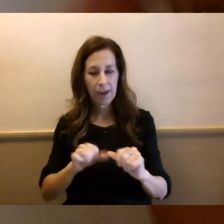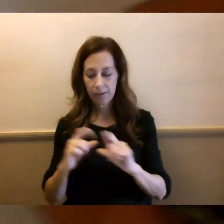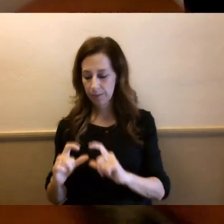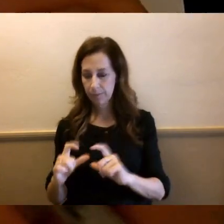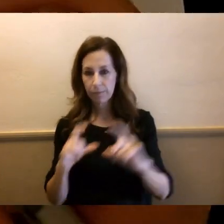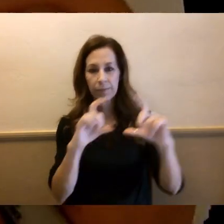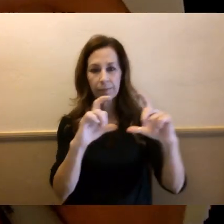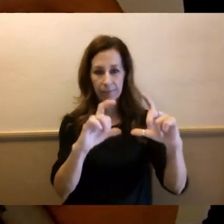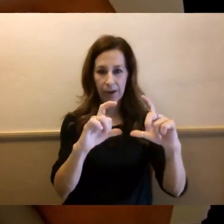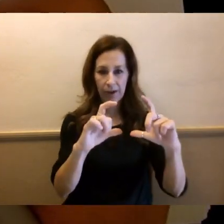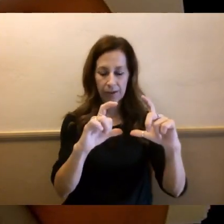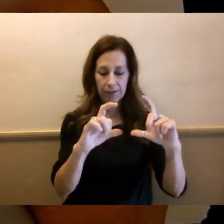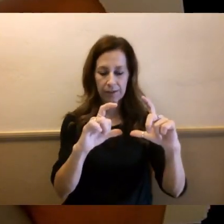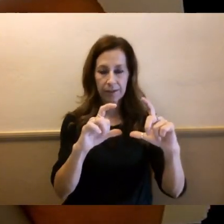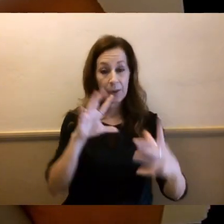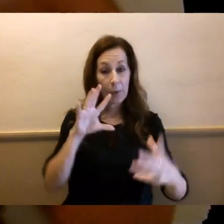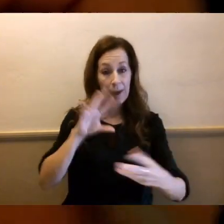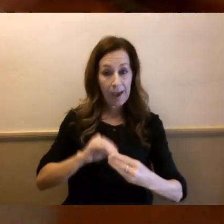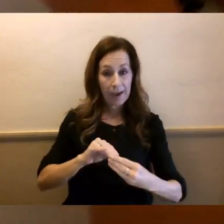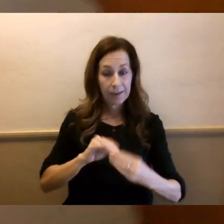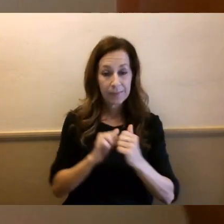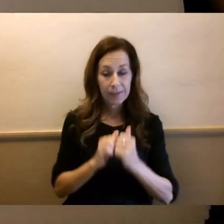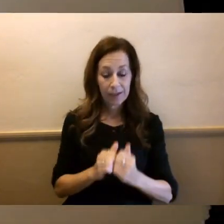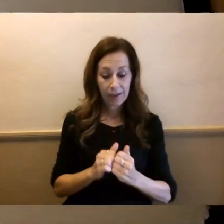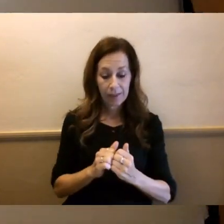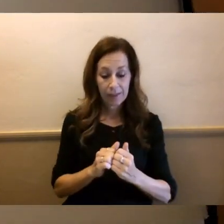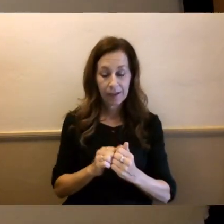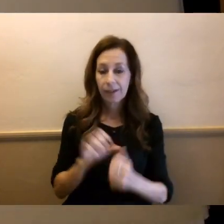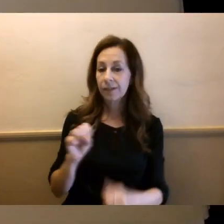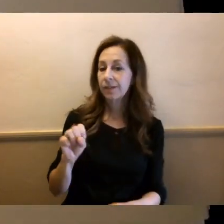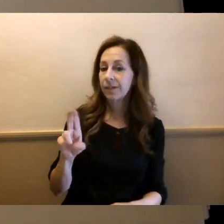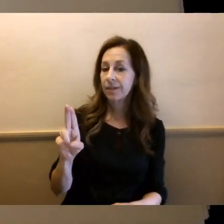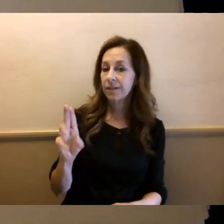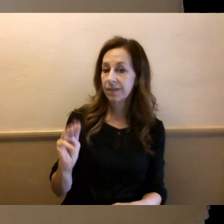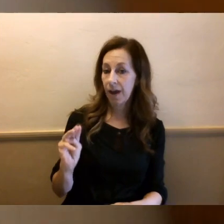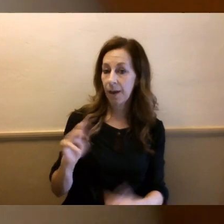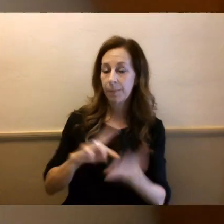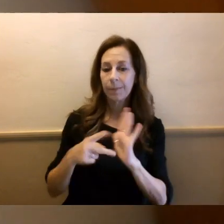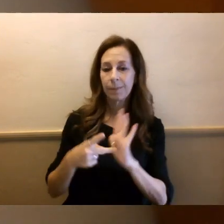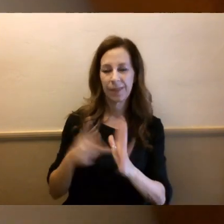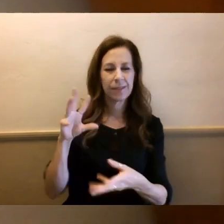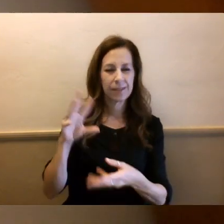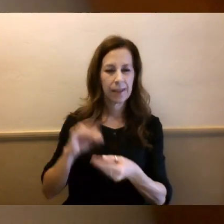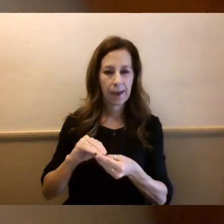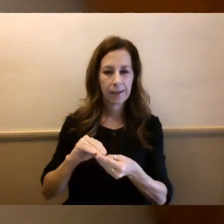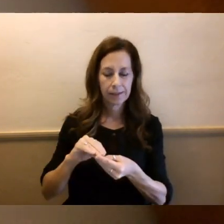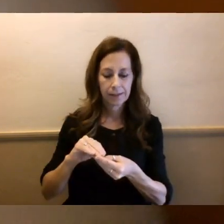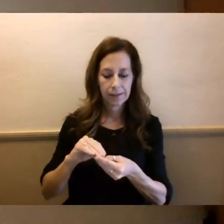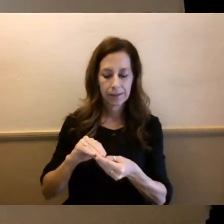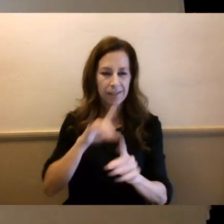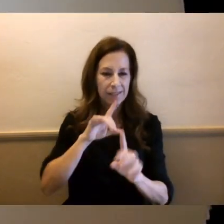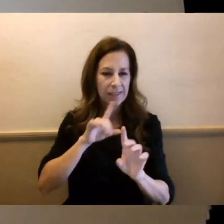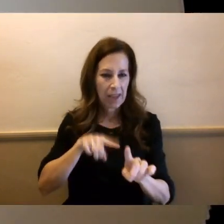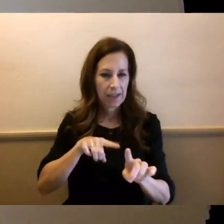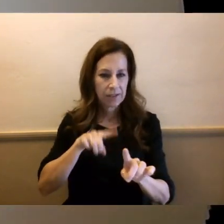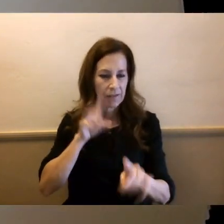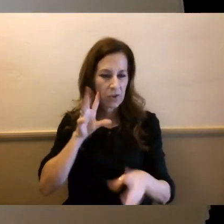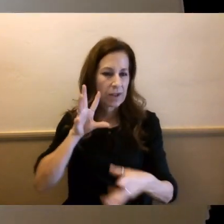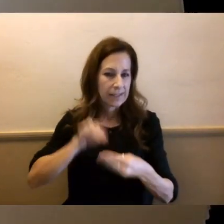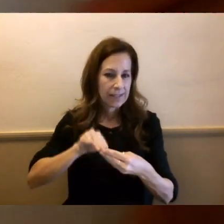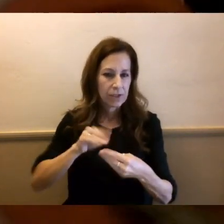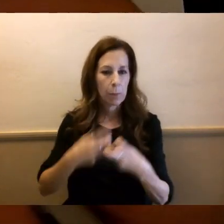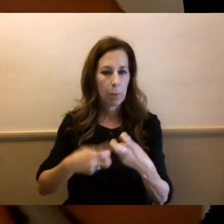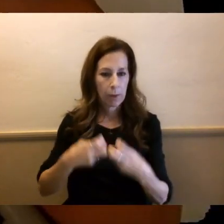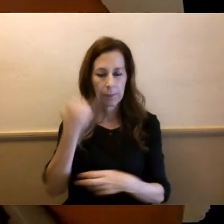two small squares, so if I add these up, sum means to add. The answer to an